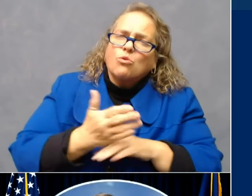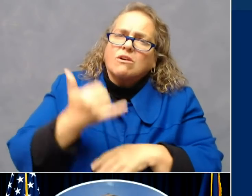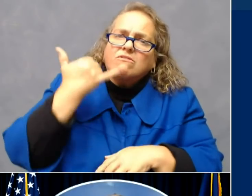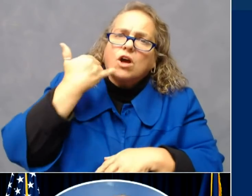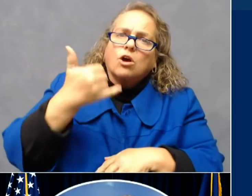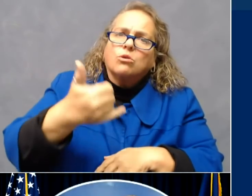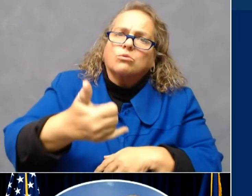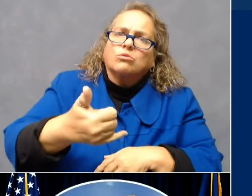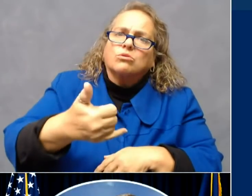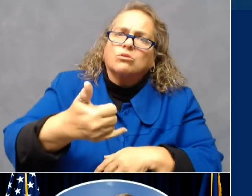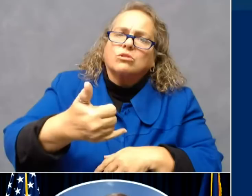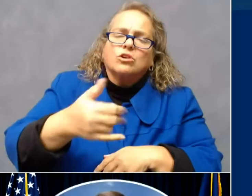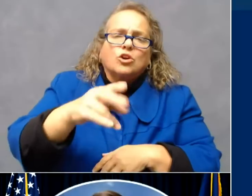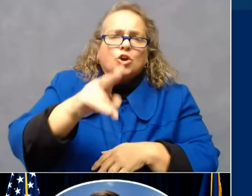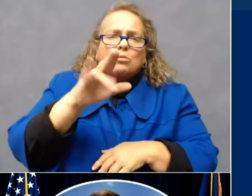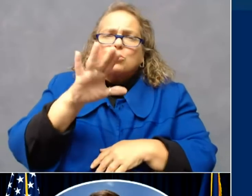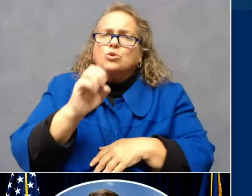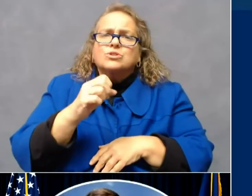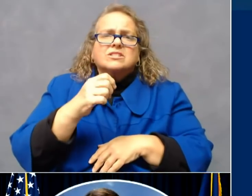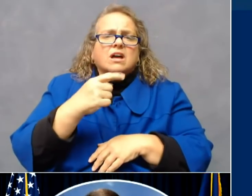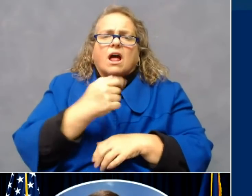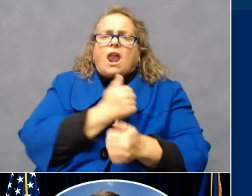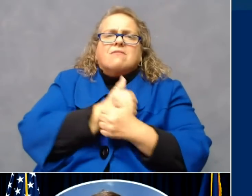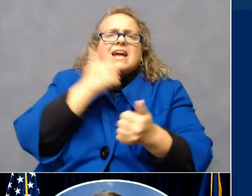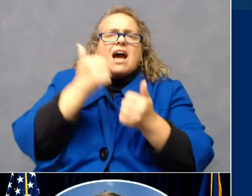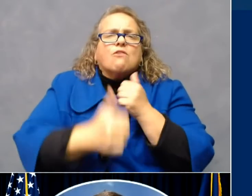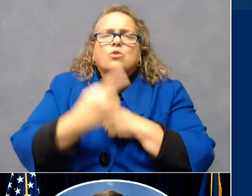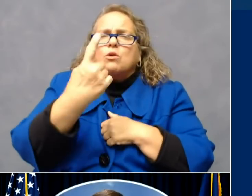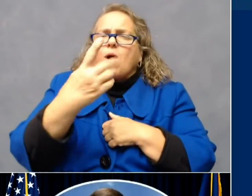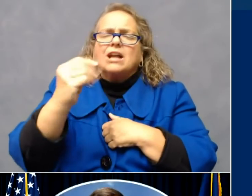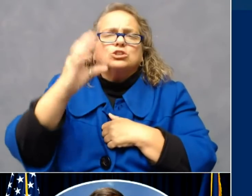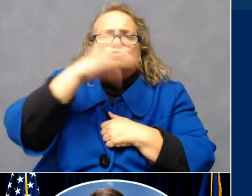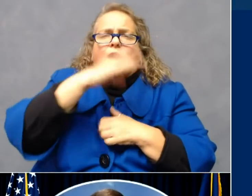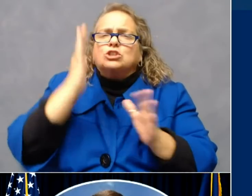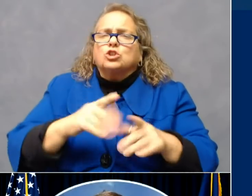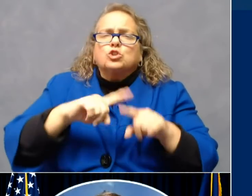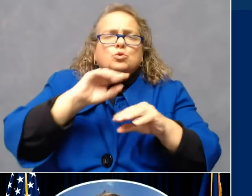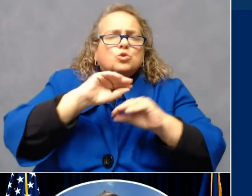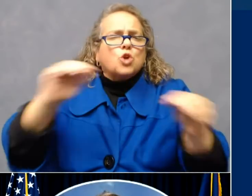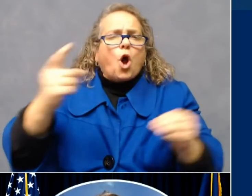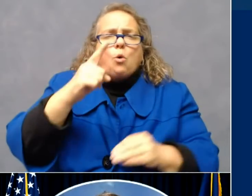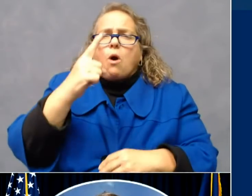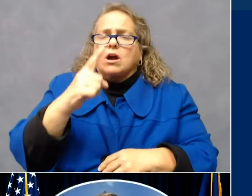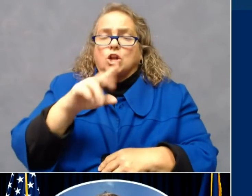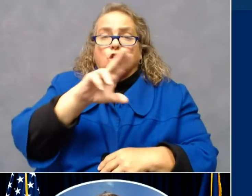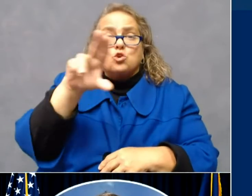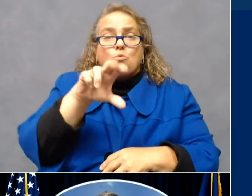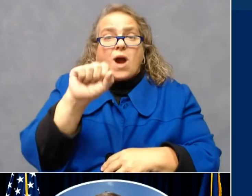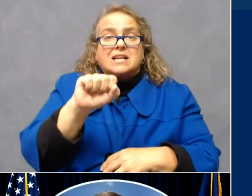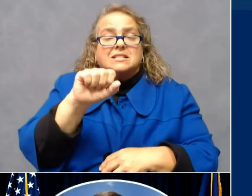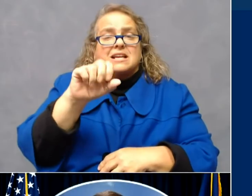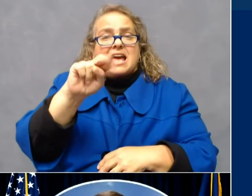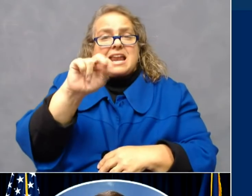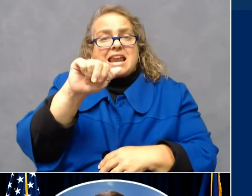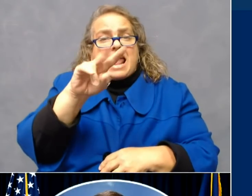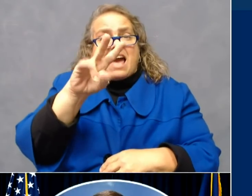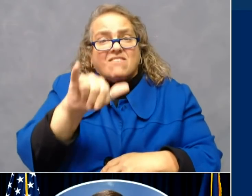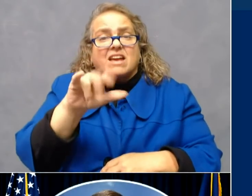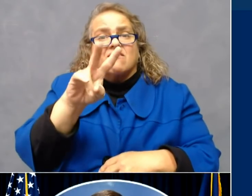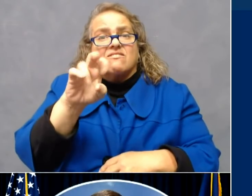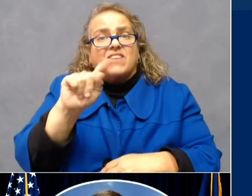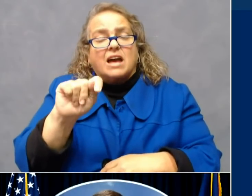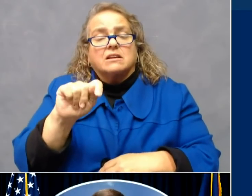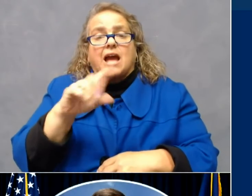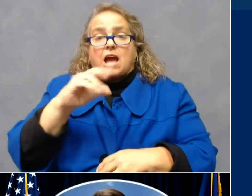one. He was a man of service. He was a U.S. Navy veteran serving in Vietnam, and also as deputy sheriff in